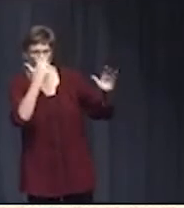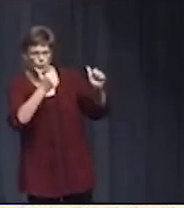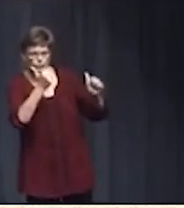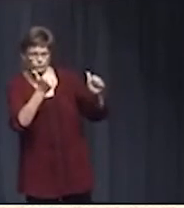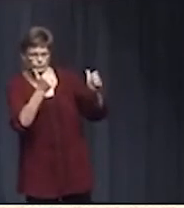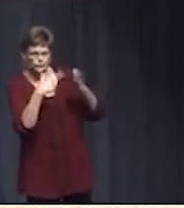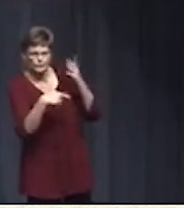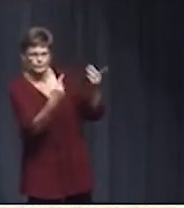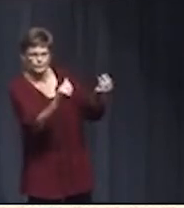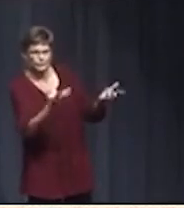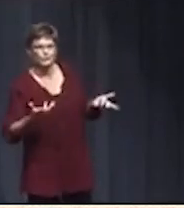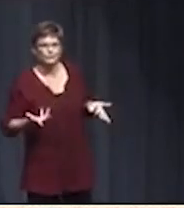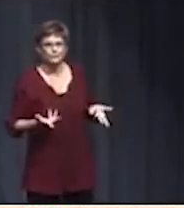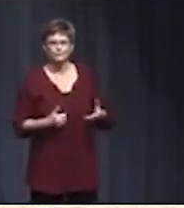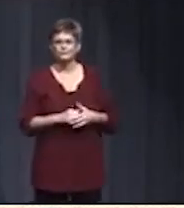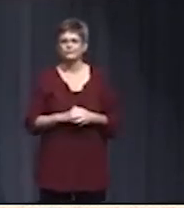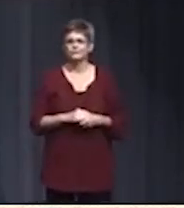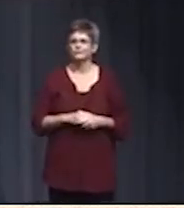take."